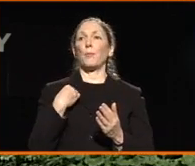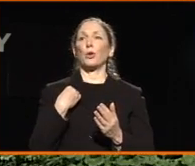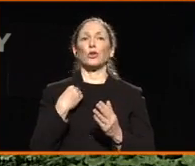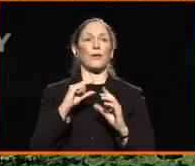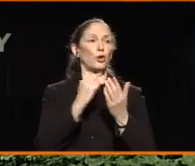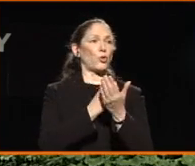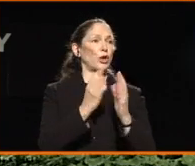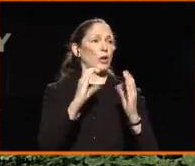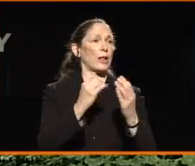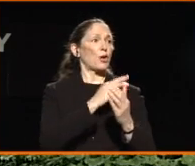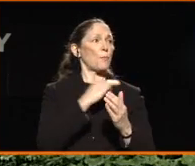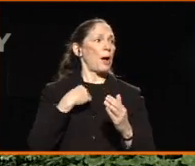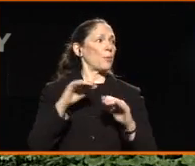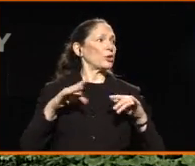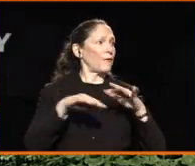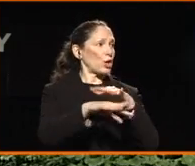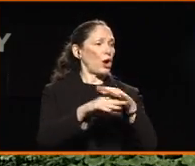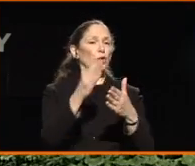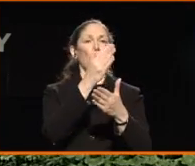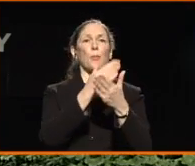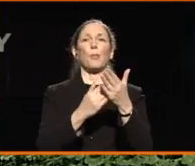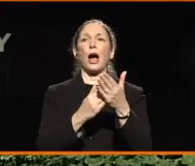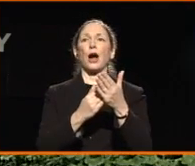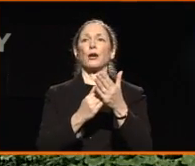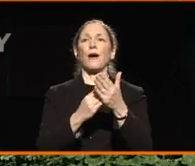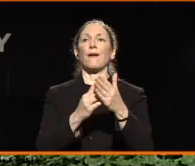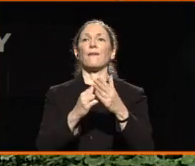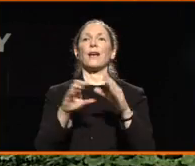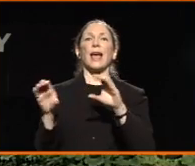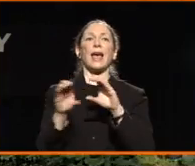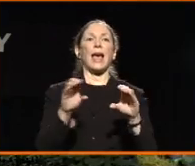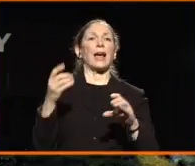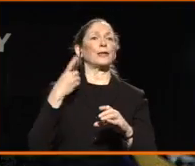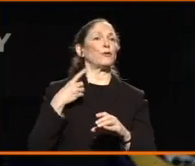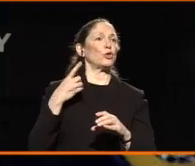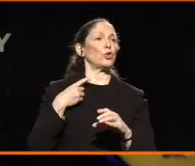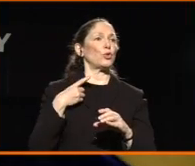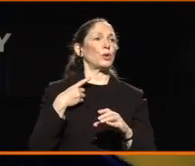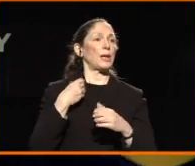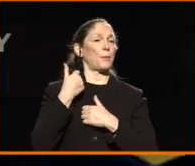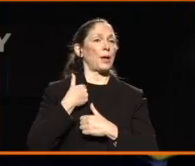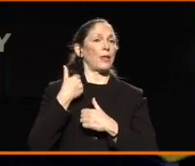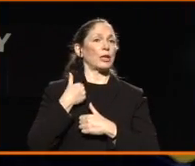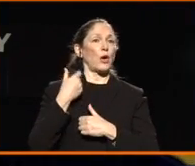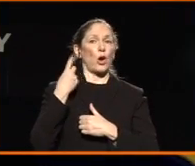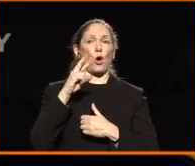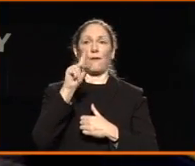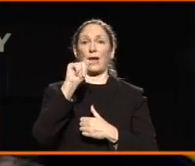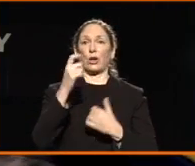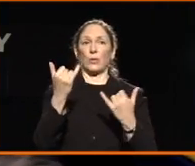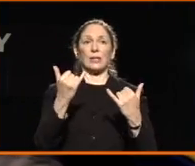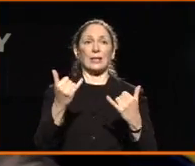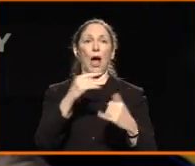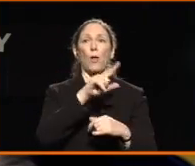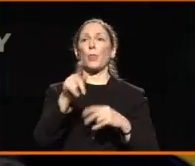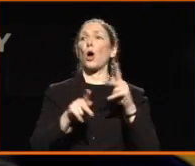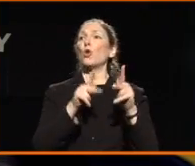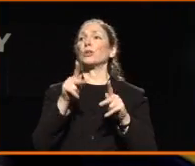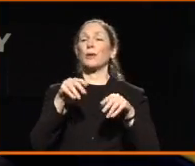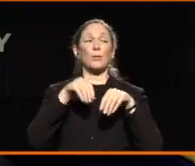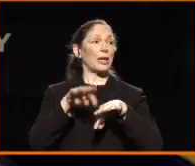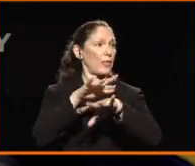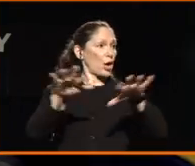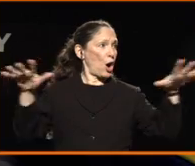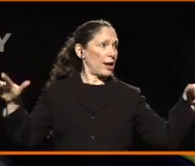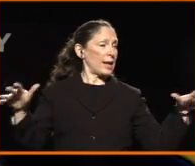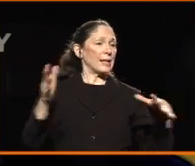of the audience who are part of active duty military or who have been veterans now, those people in the